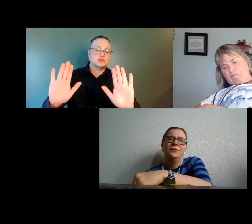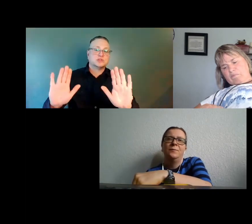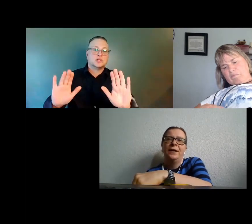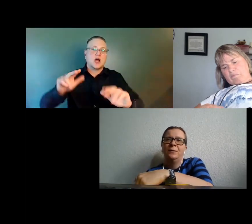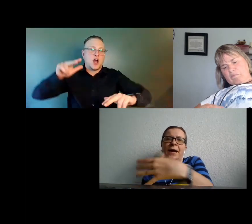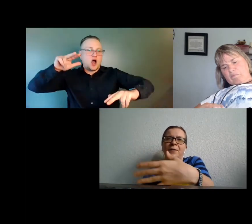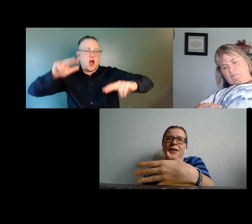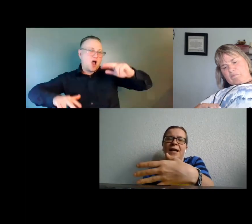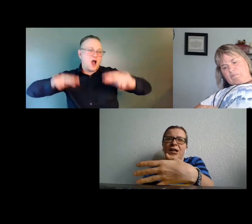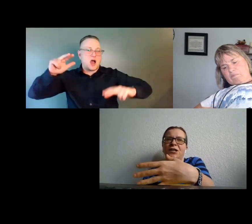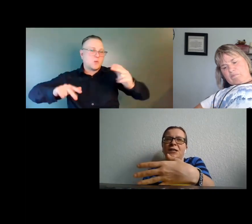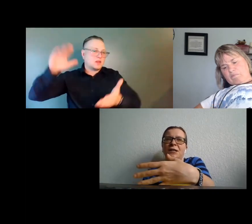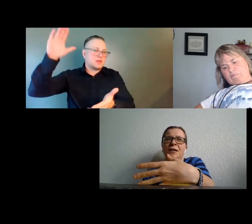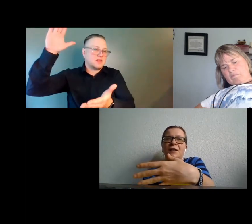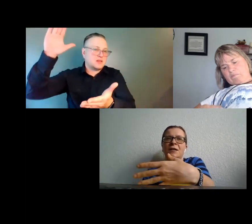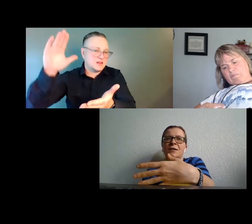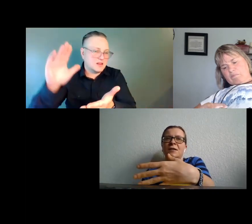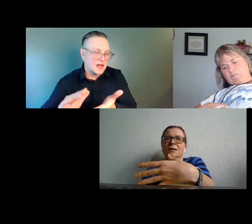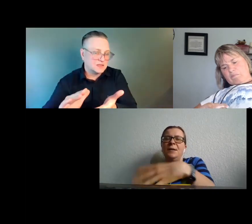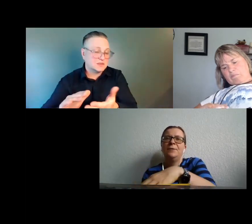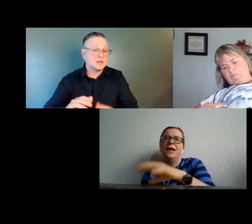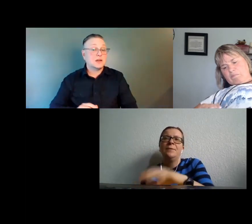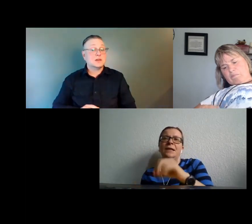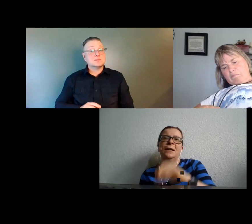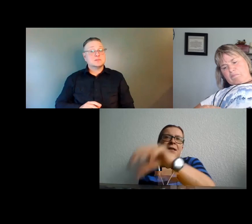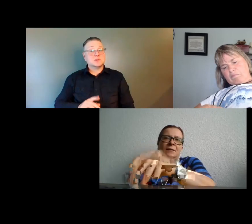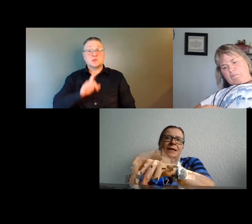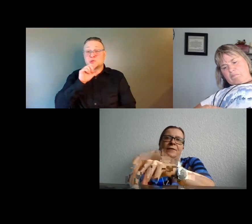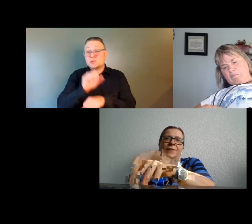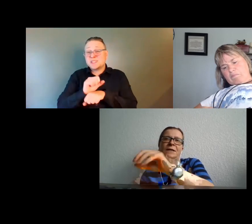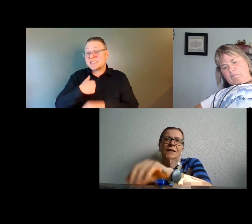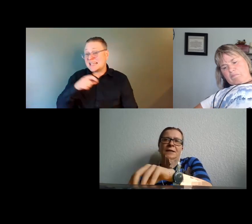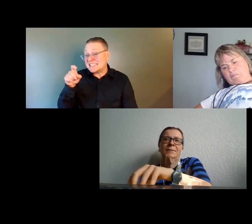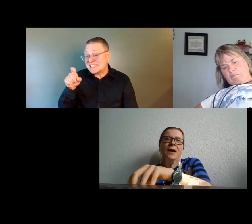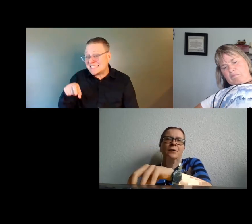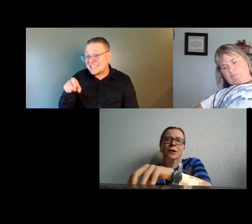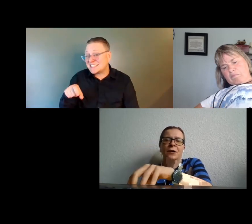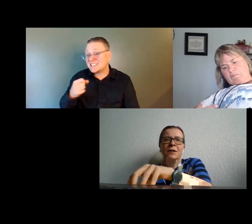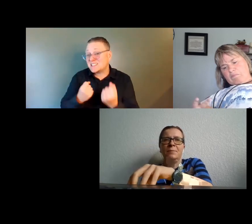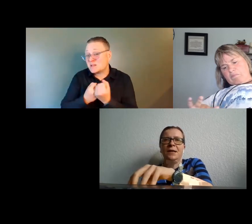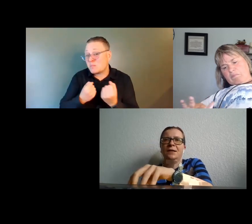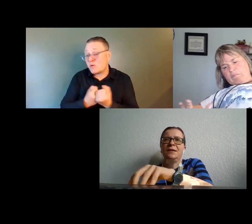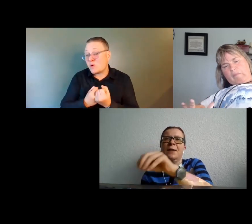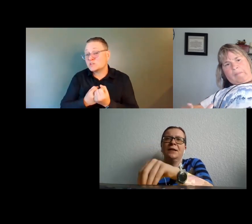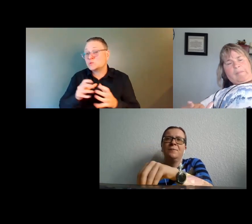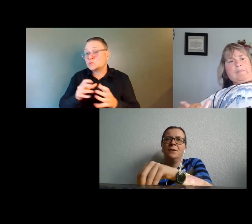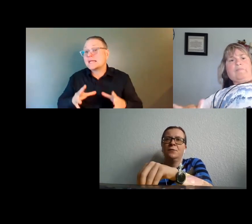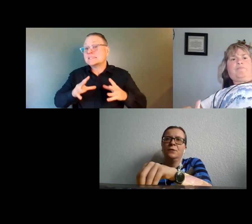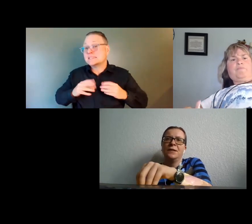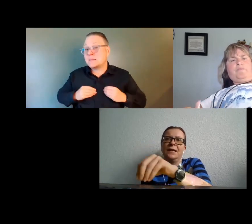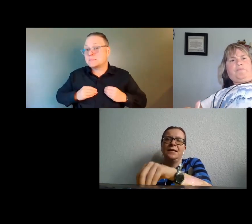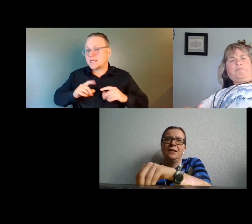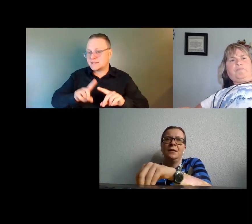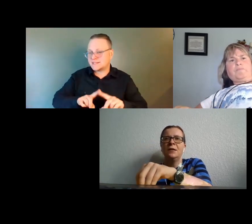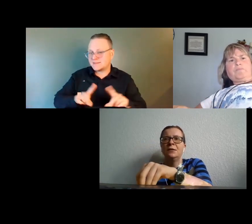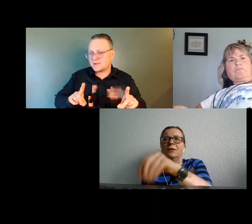in retrospect, I really actually needed people to help me lean into my difference and into my awkward, because that would give me the